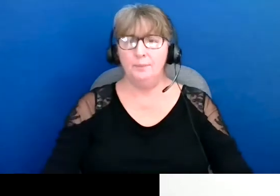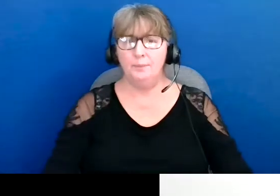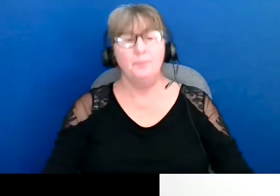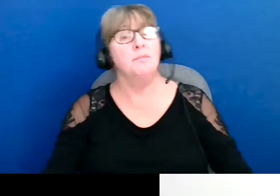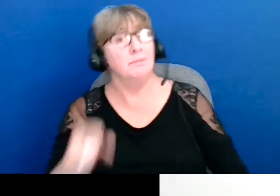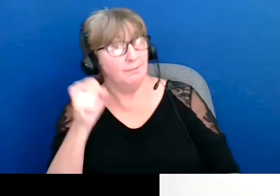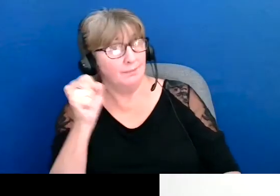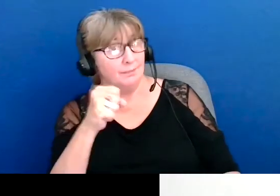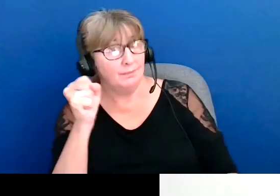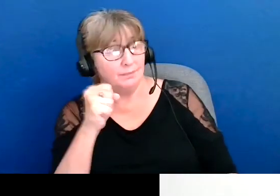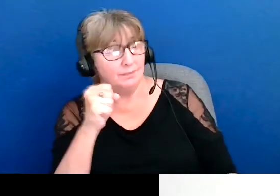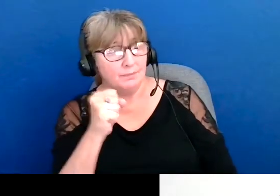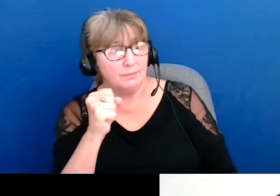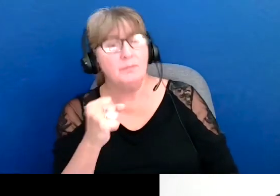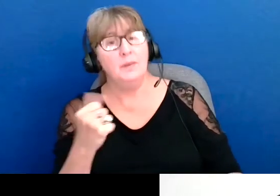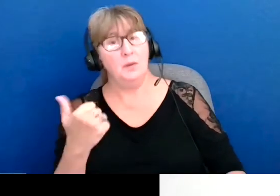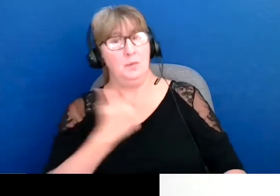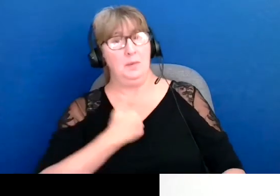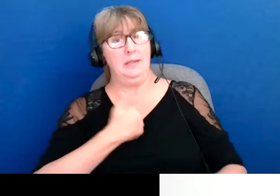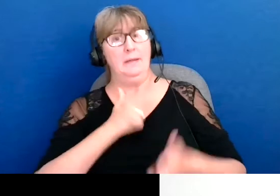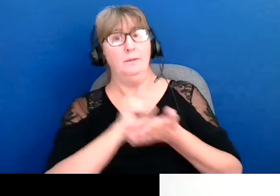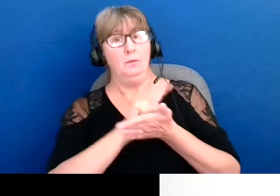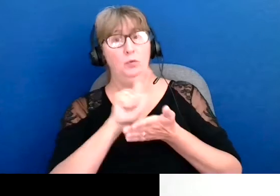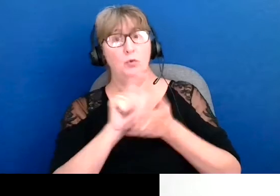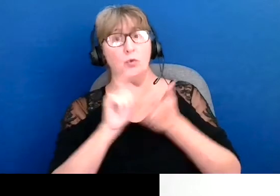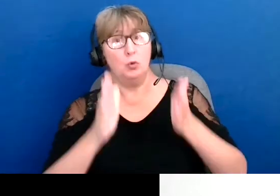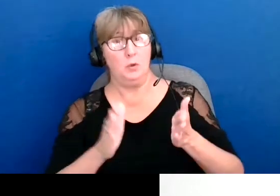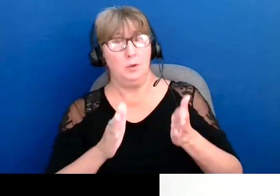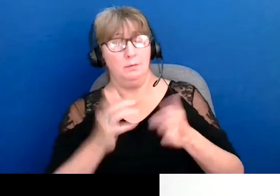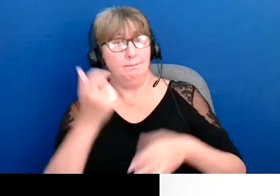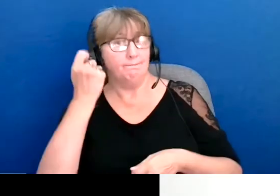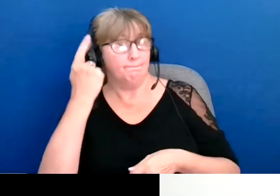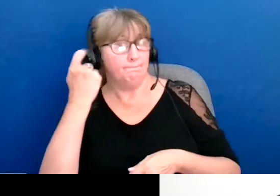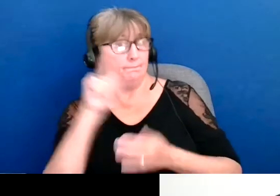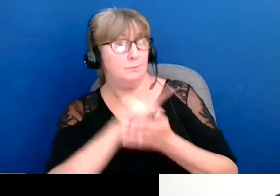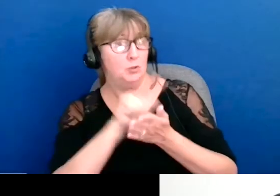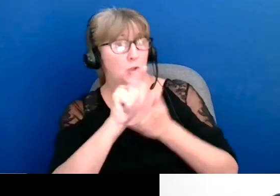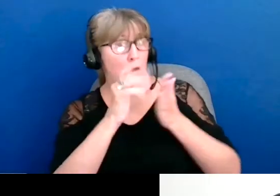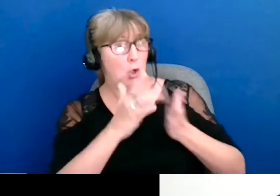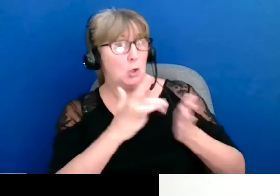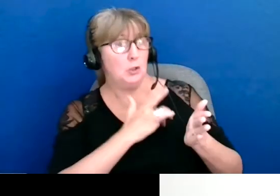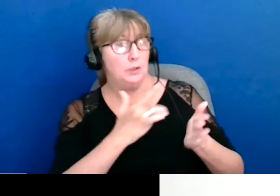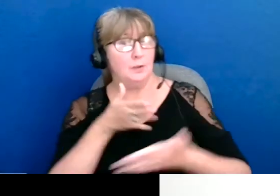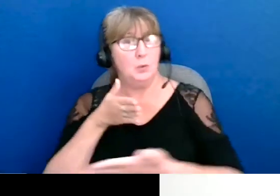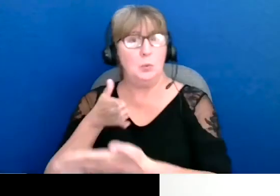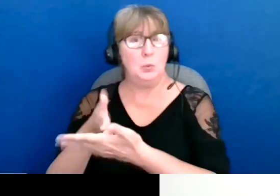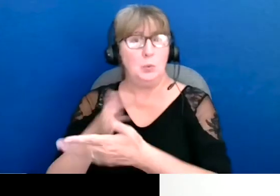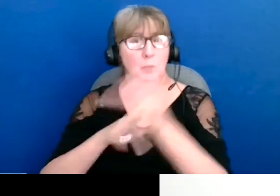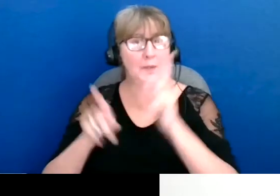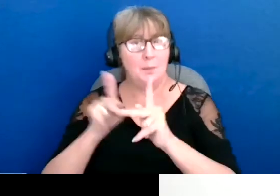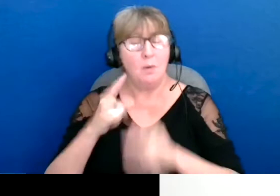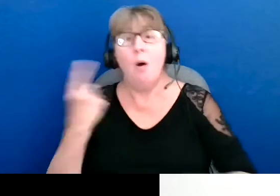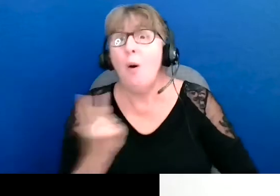Yes, so I'm a lawyer and lawyers sue people. Not all the